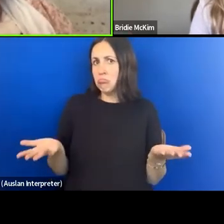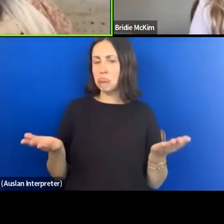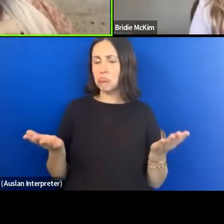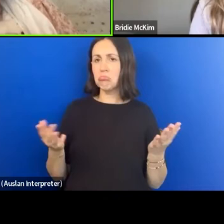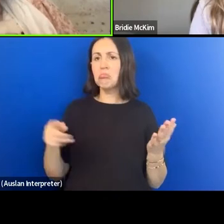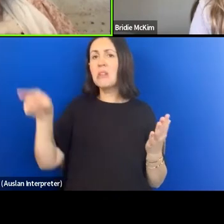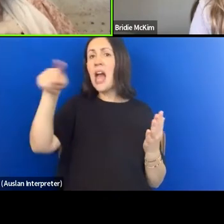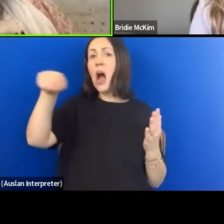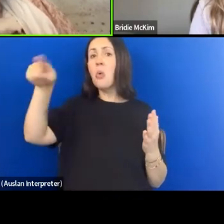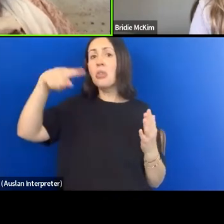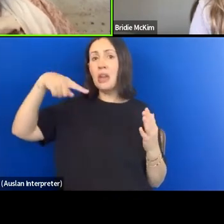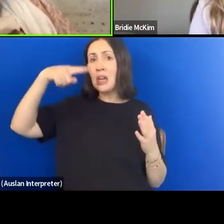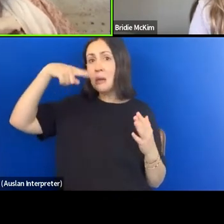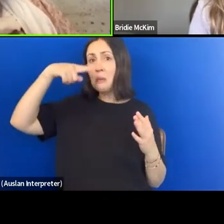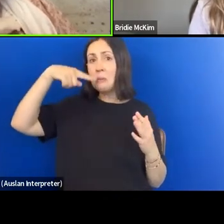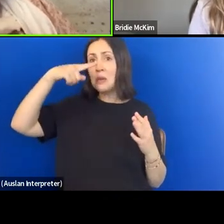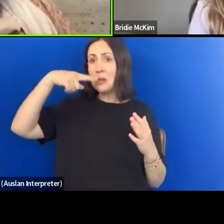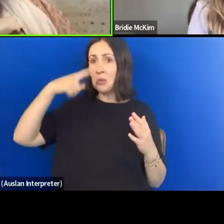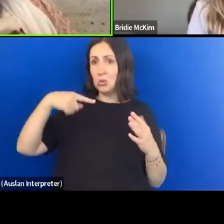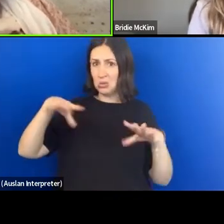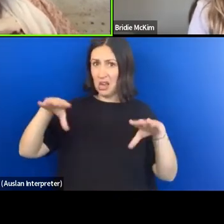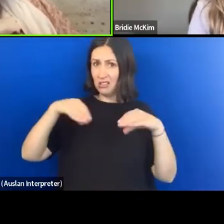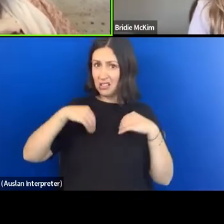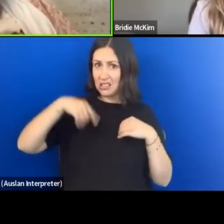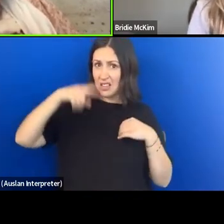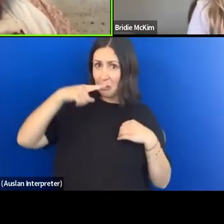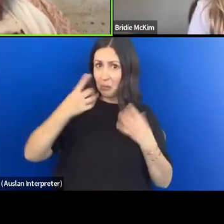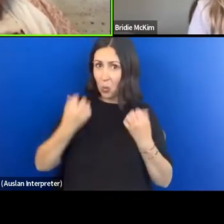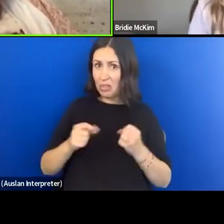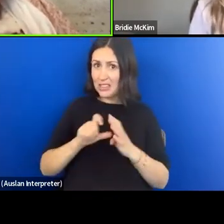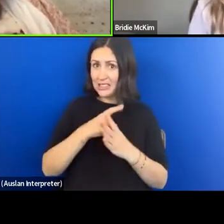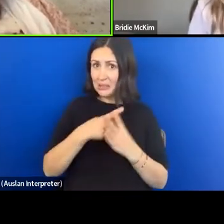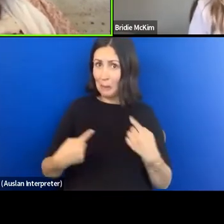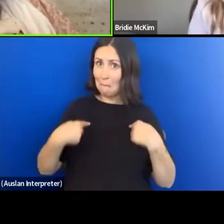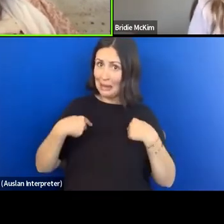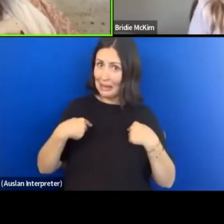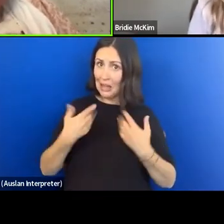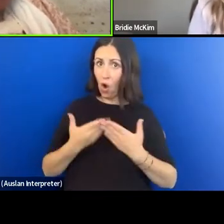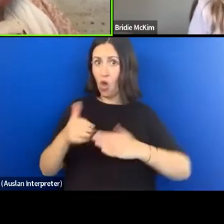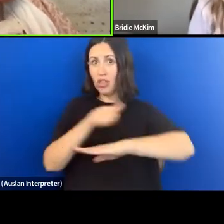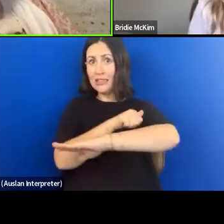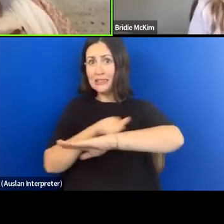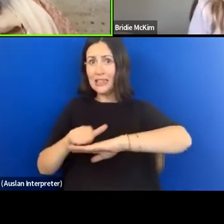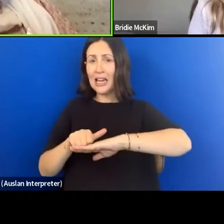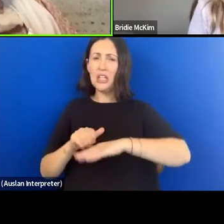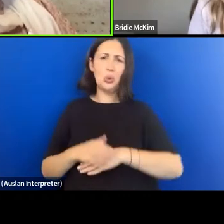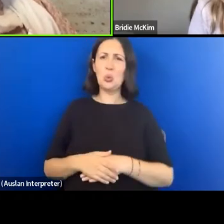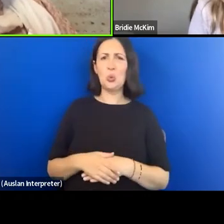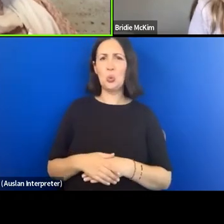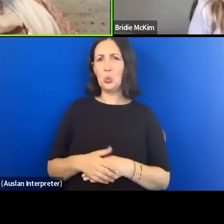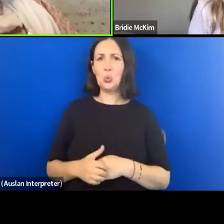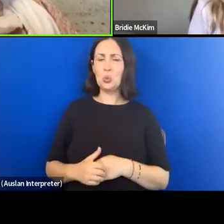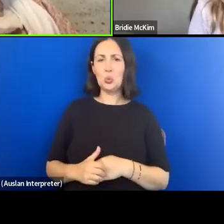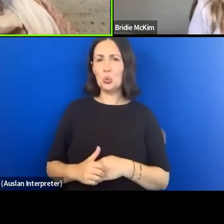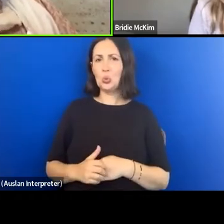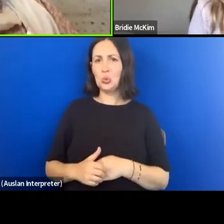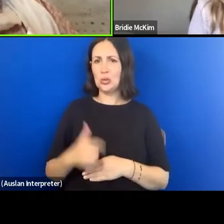was open to me and people like me at that stage.